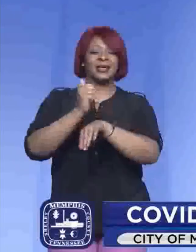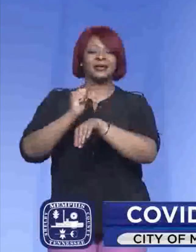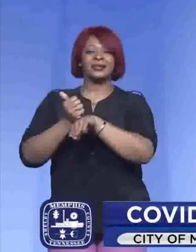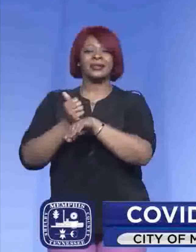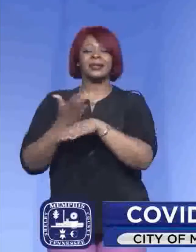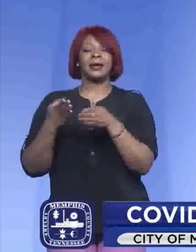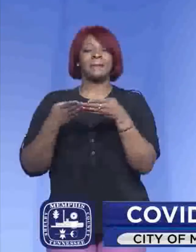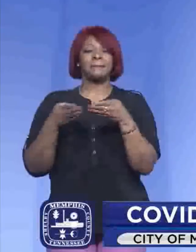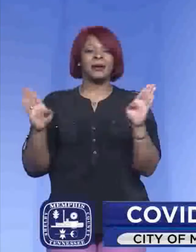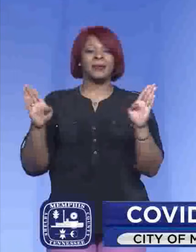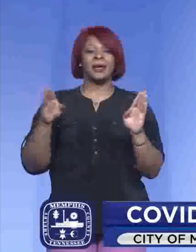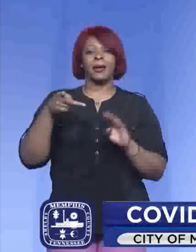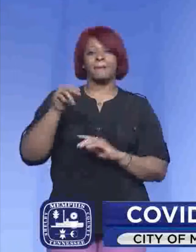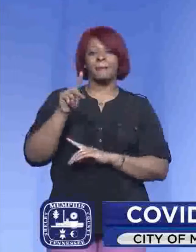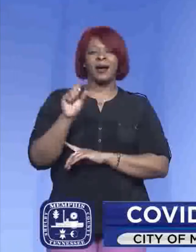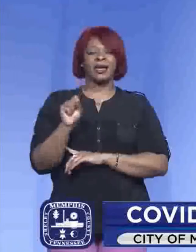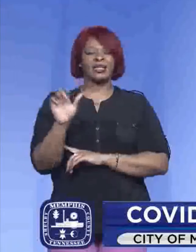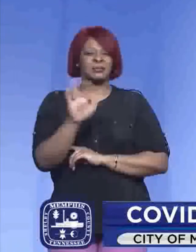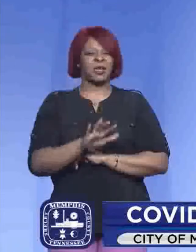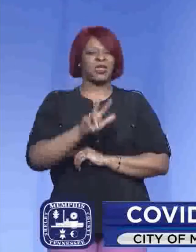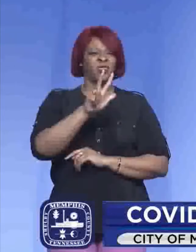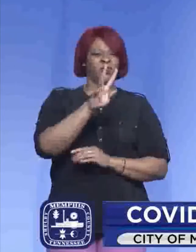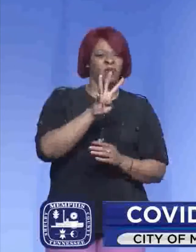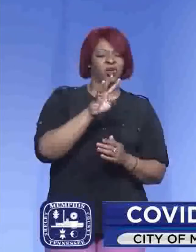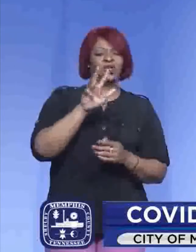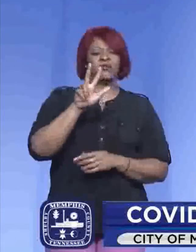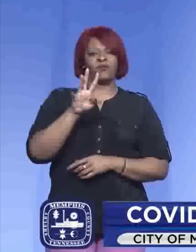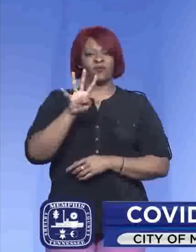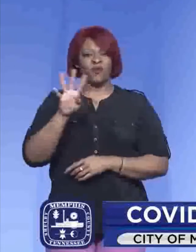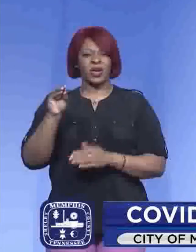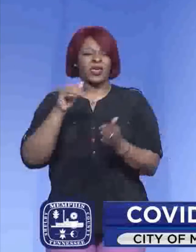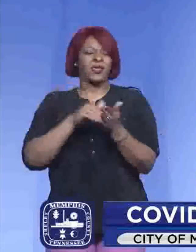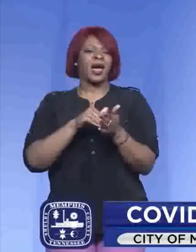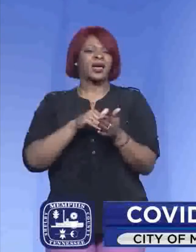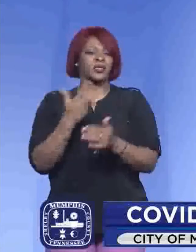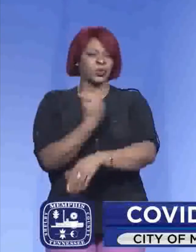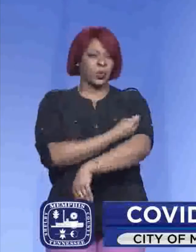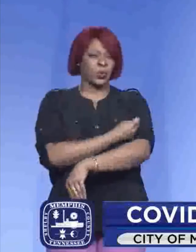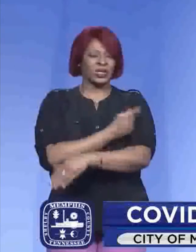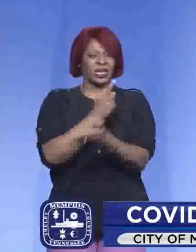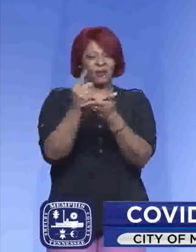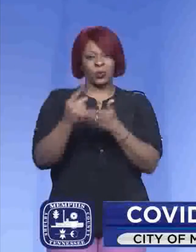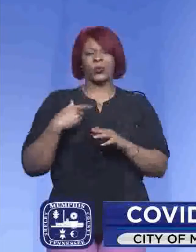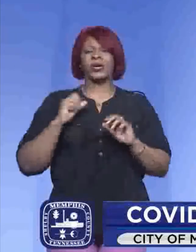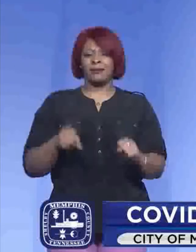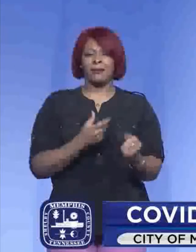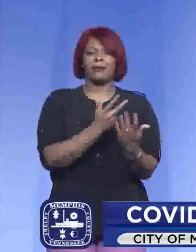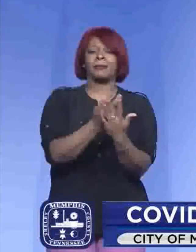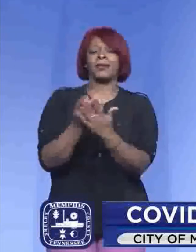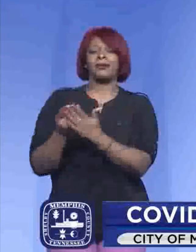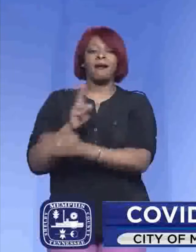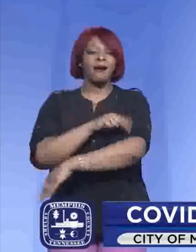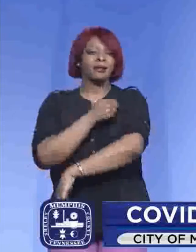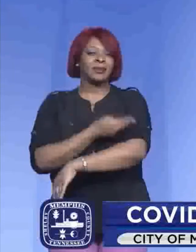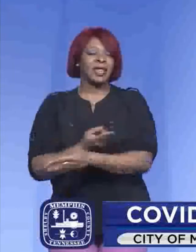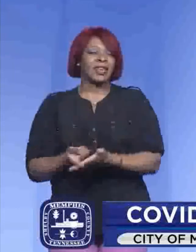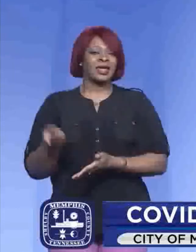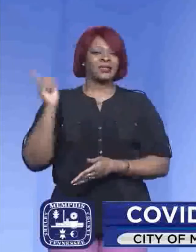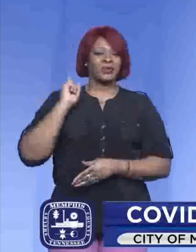public pods, that's about 34 to 40,000 doses a week that we can administer. Our hospital systems last week